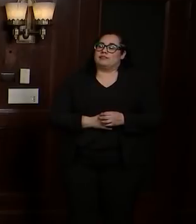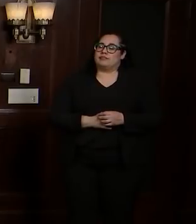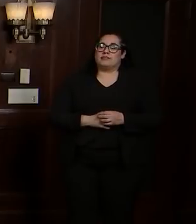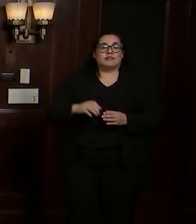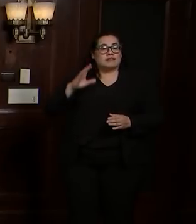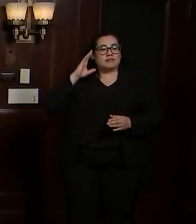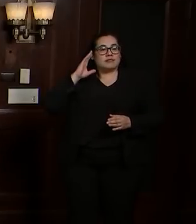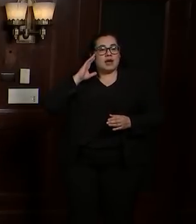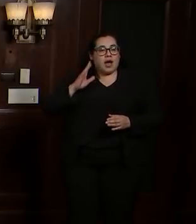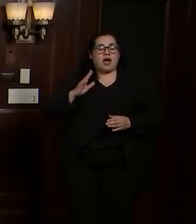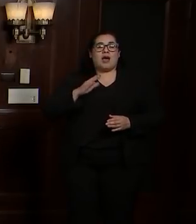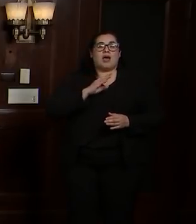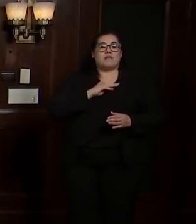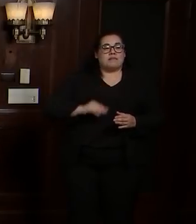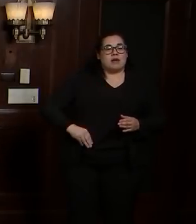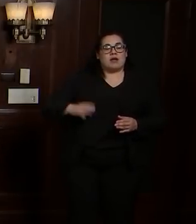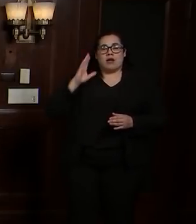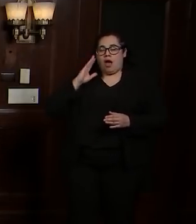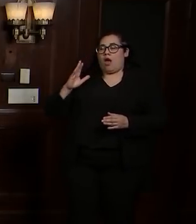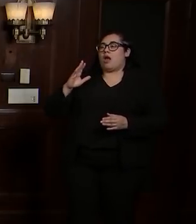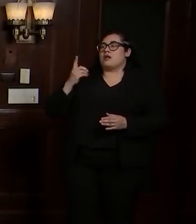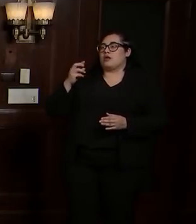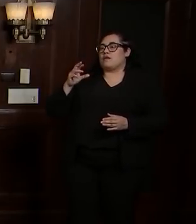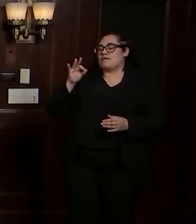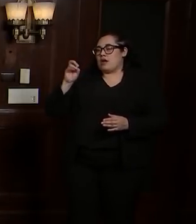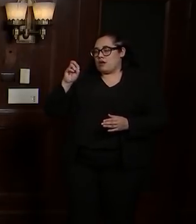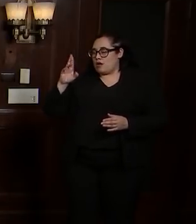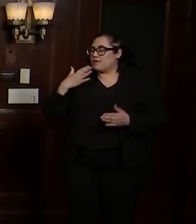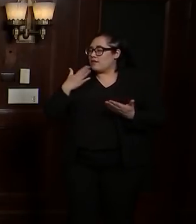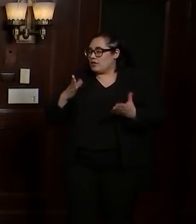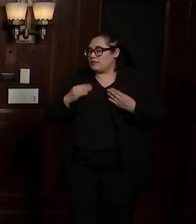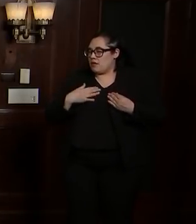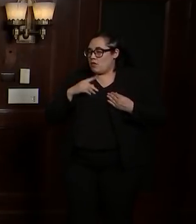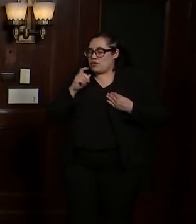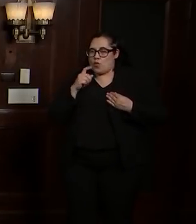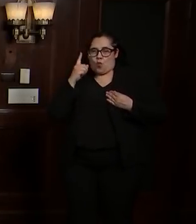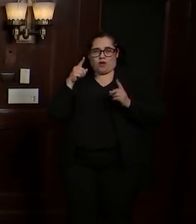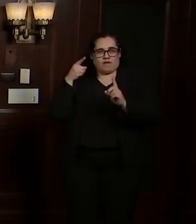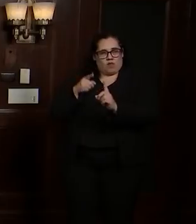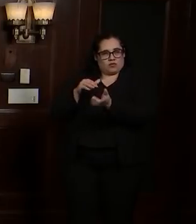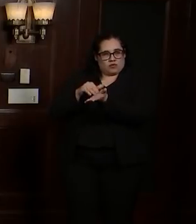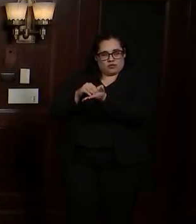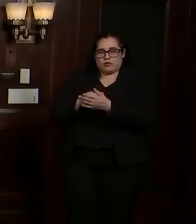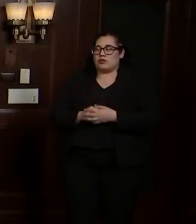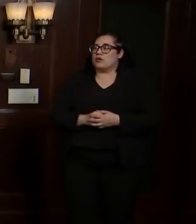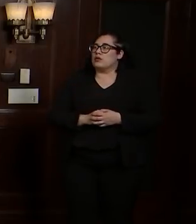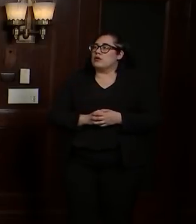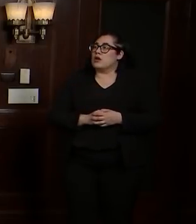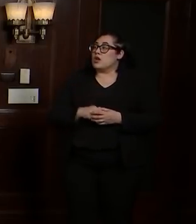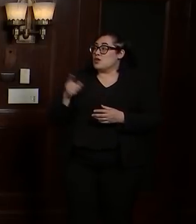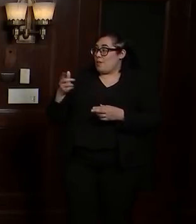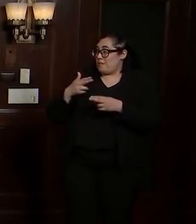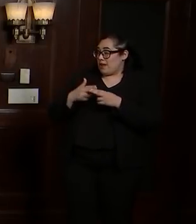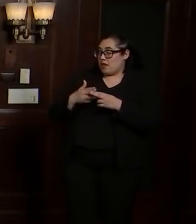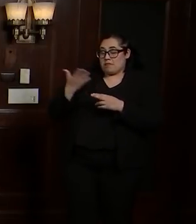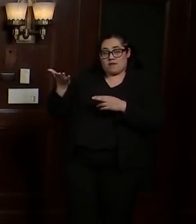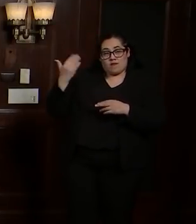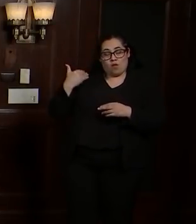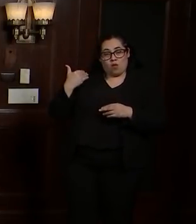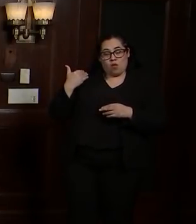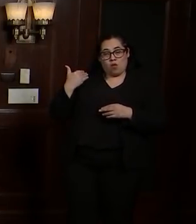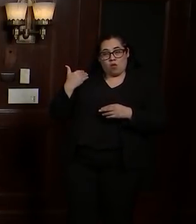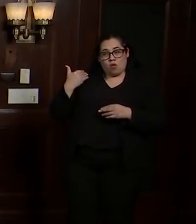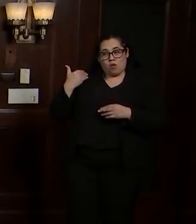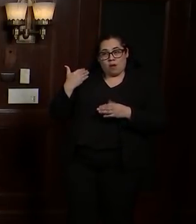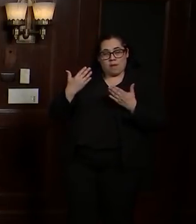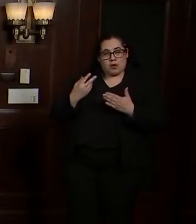Hi, Dr. Ferrer. Hi, Mayor. Thanks so much for taking our questions. This is more directed toward Dr. Ferrer. You mentioned earlier this week that it might